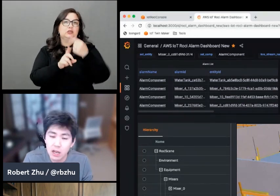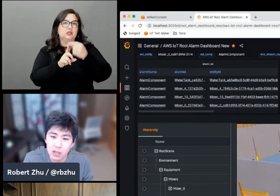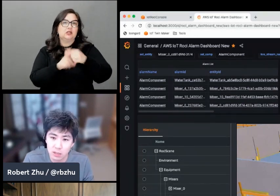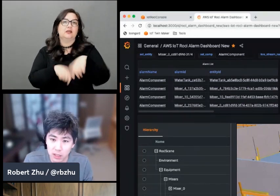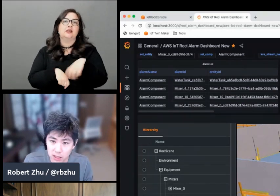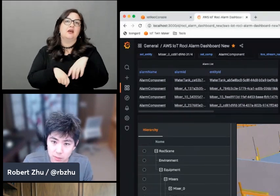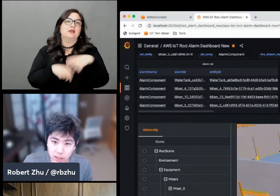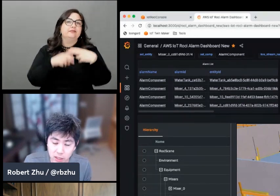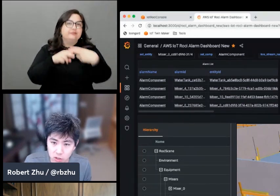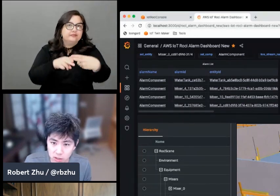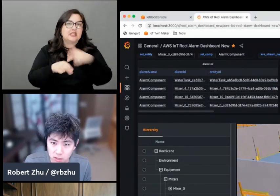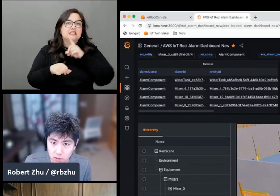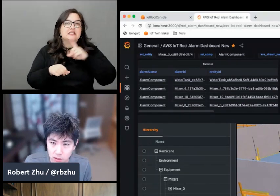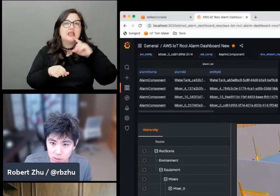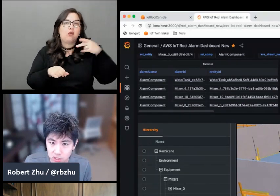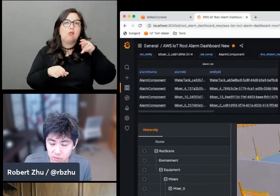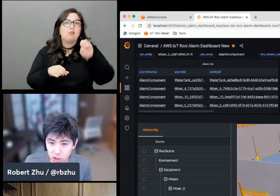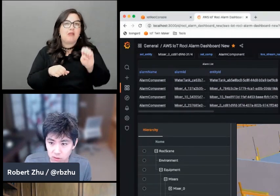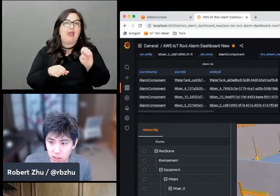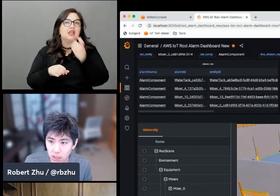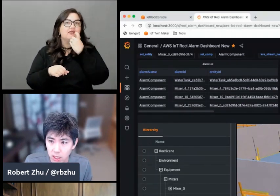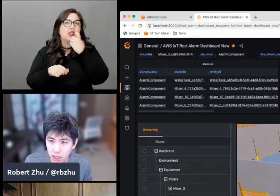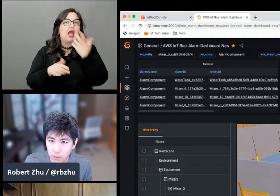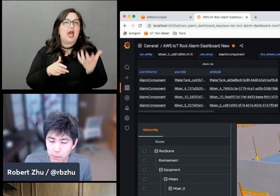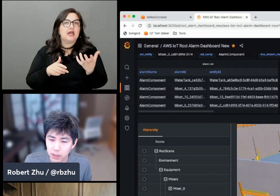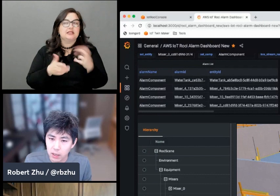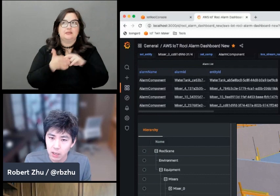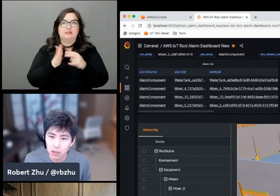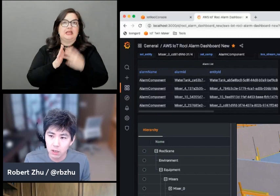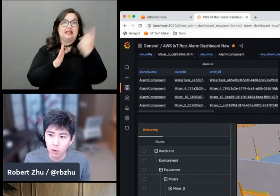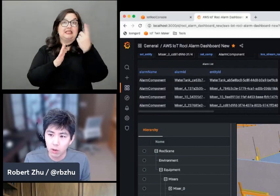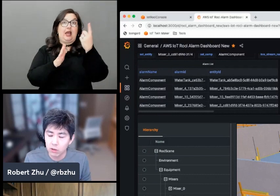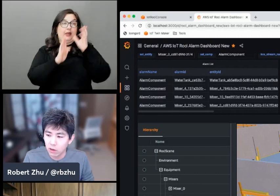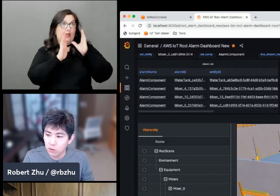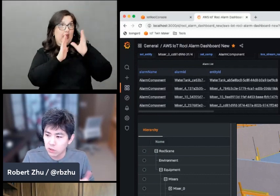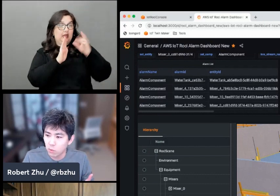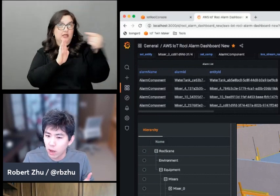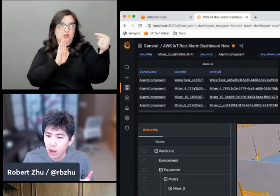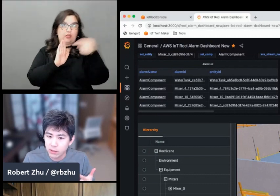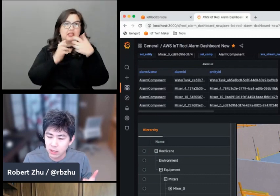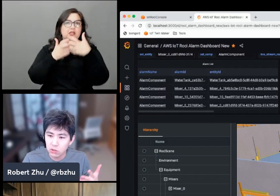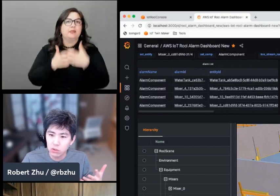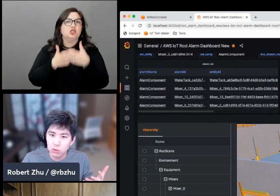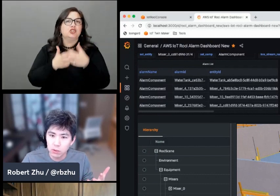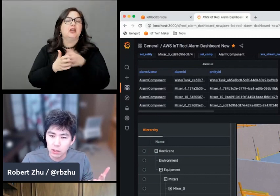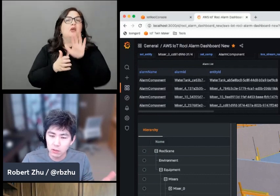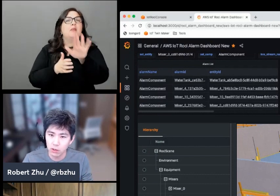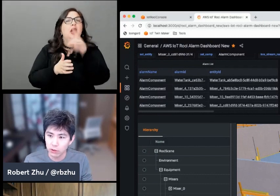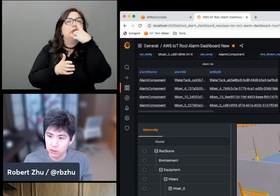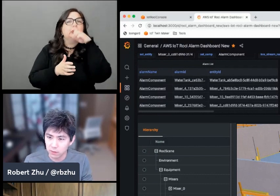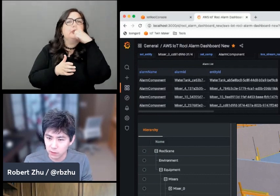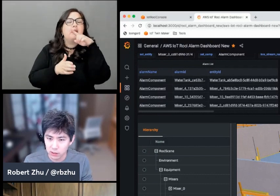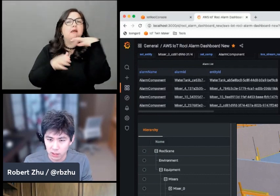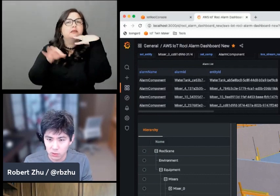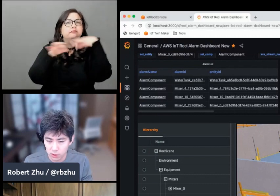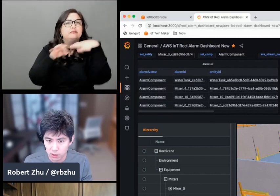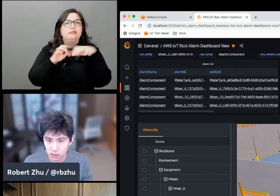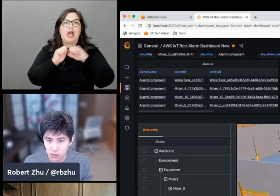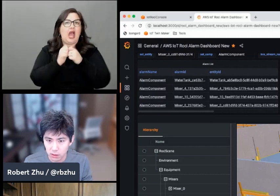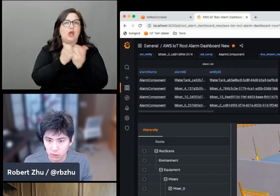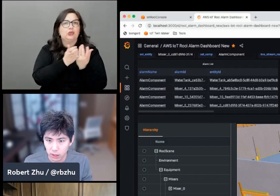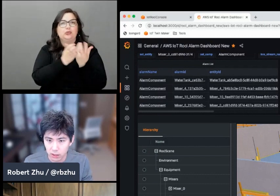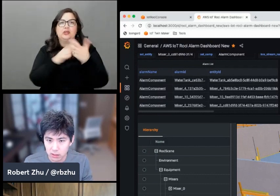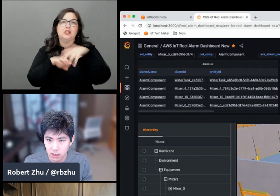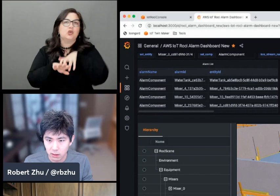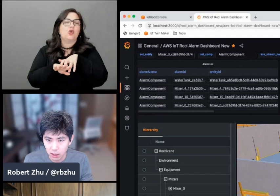tell you, hey, somebody needs to pay attention to this piece of machinery. But can you tell us how exactly do you integrate all those different data